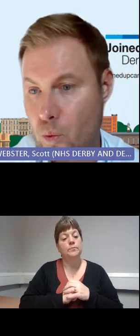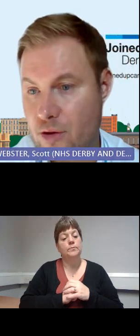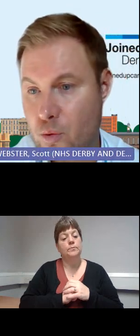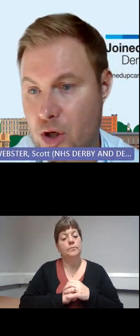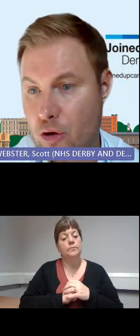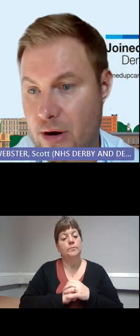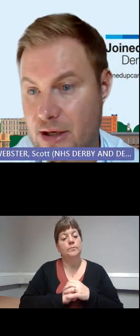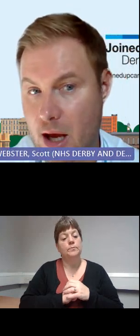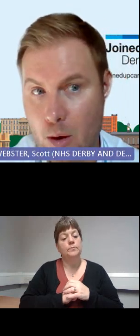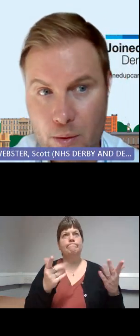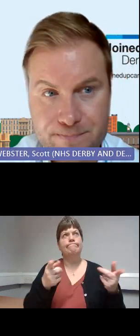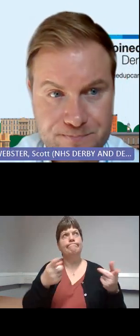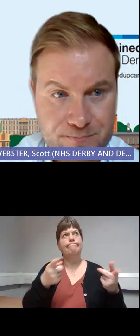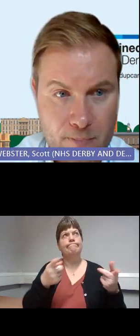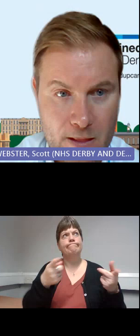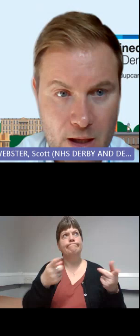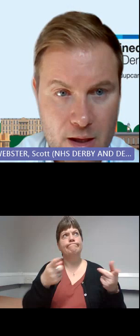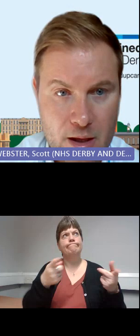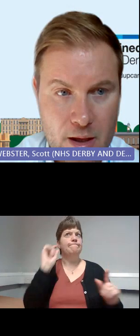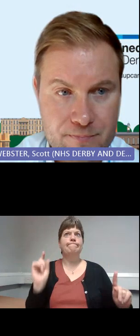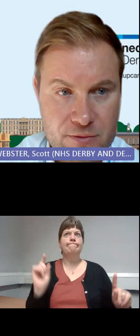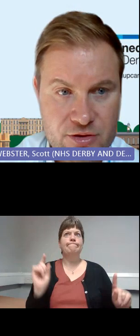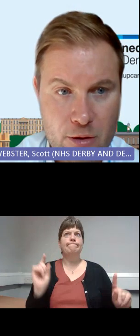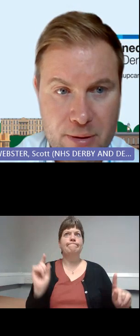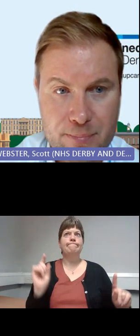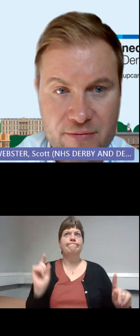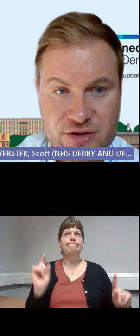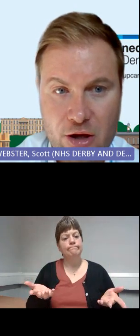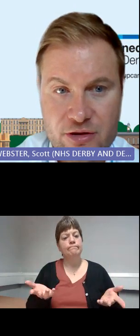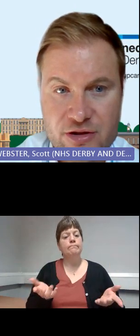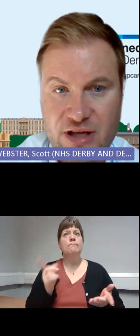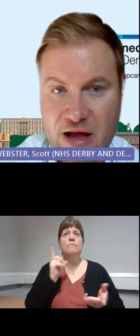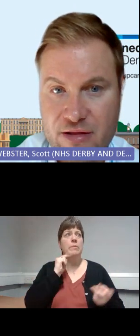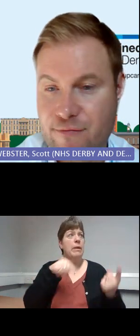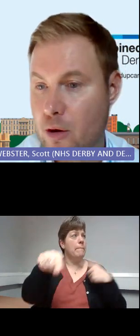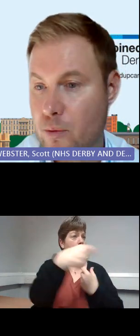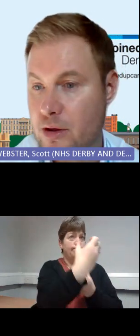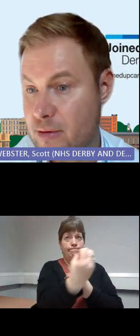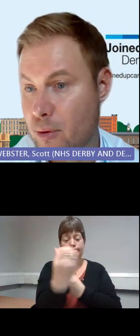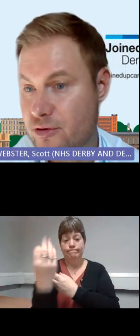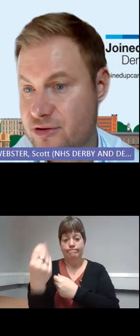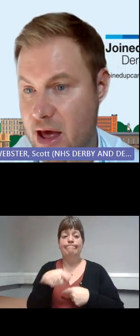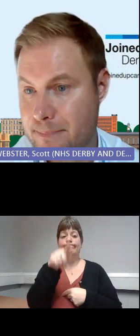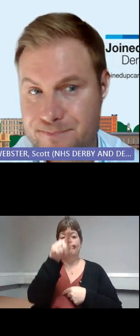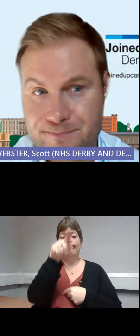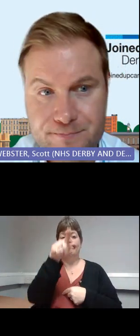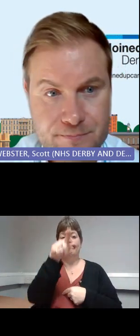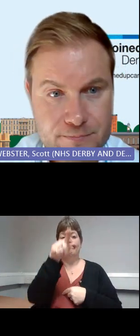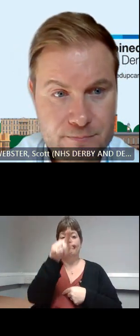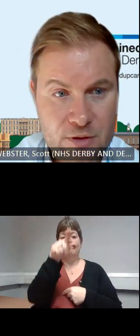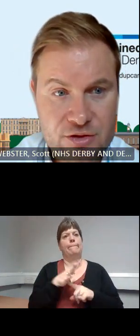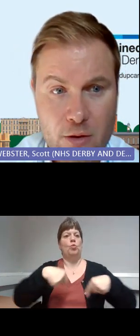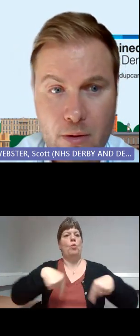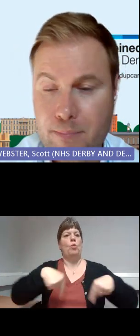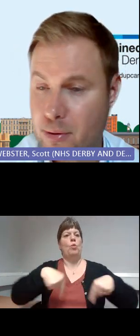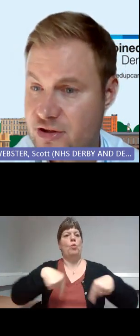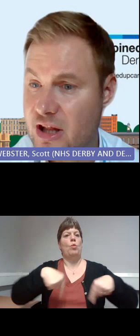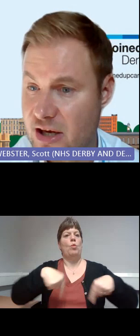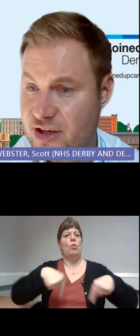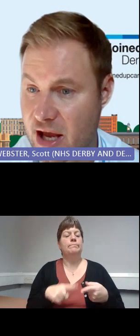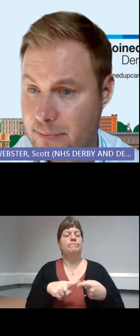So, what do we already know? So people have told us that the following are important to them.